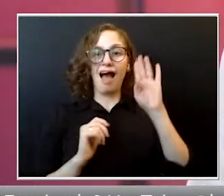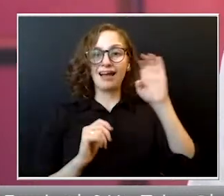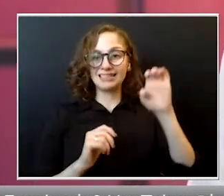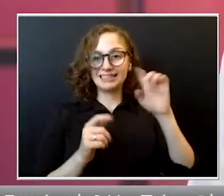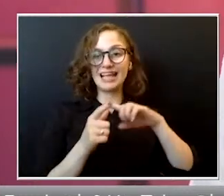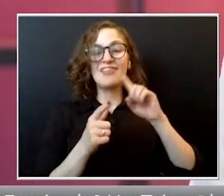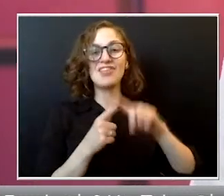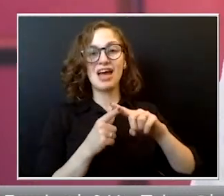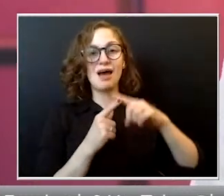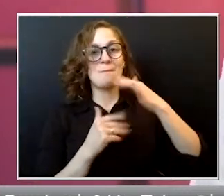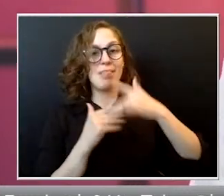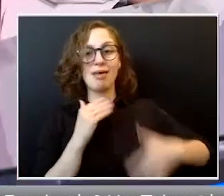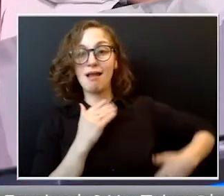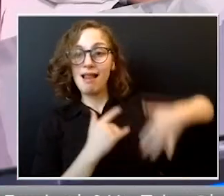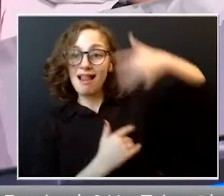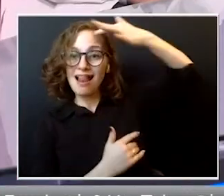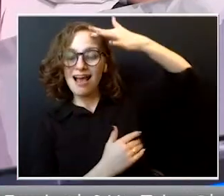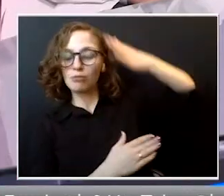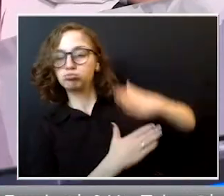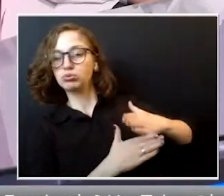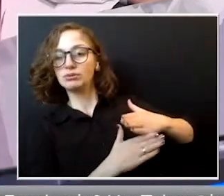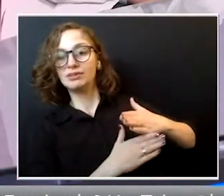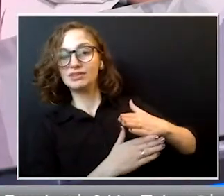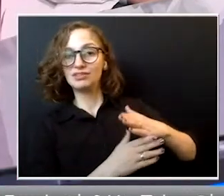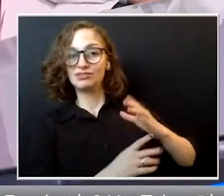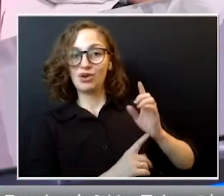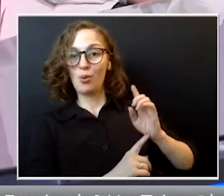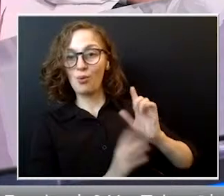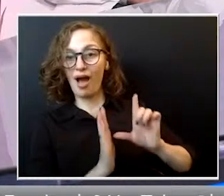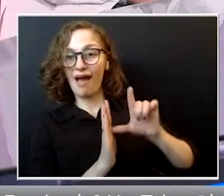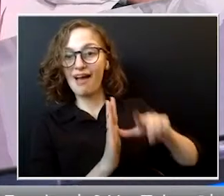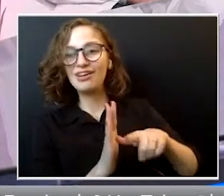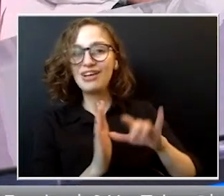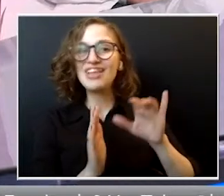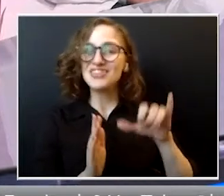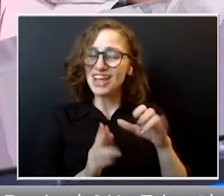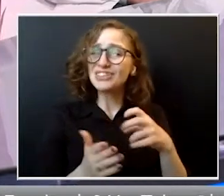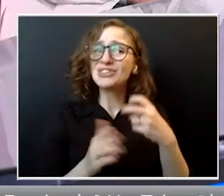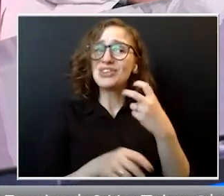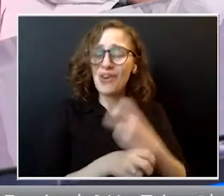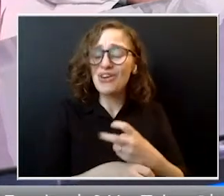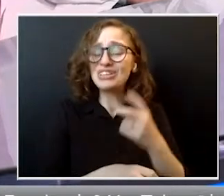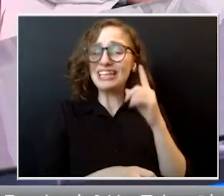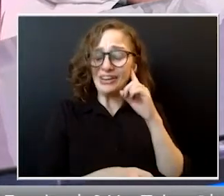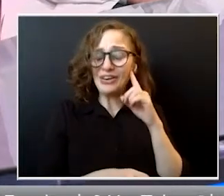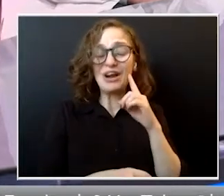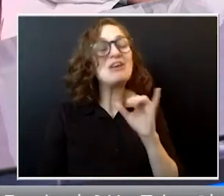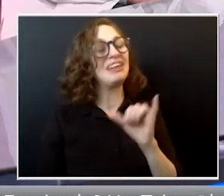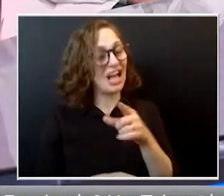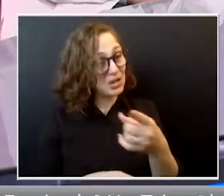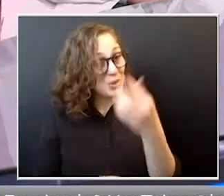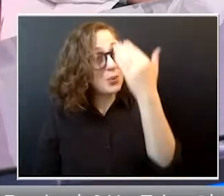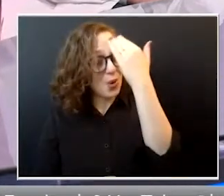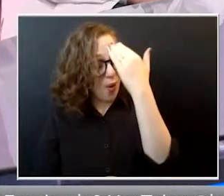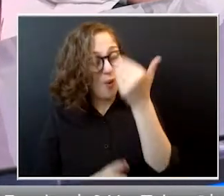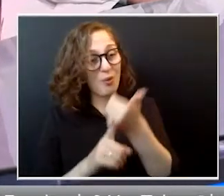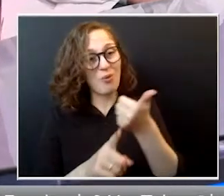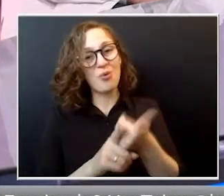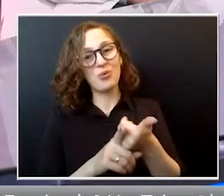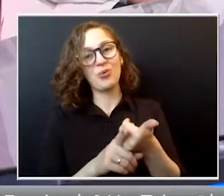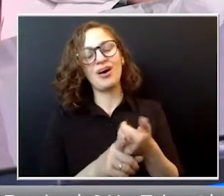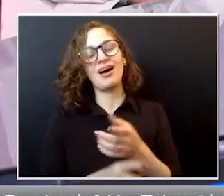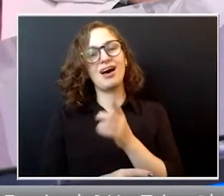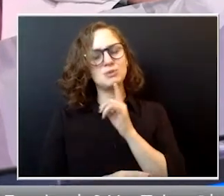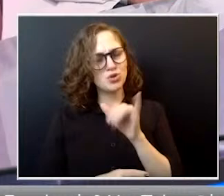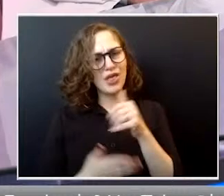to hear those words. I can imagine, and Yes. You had to hear those words. Yes, absolutely. Which is probably very helpful to the patient you're explaining it